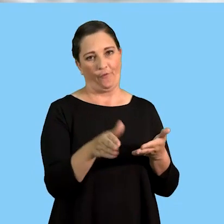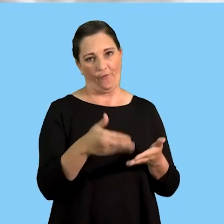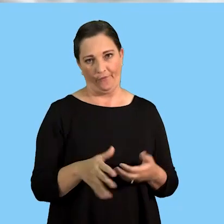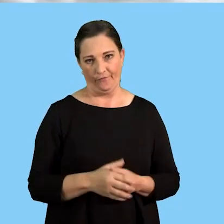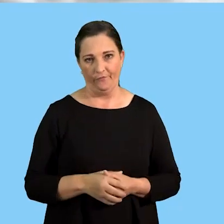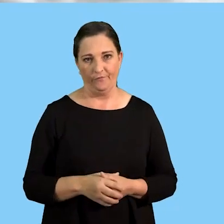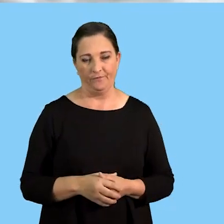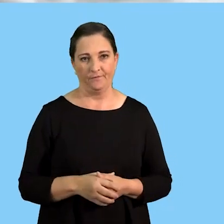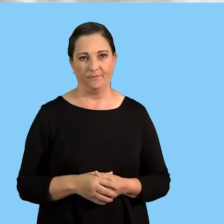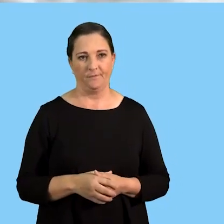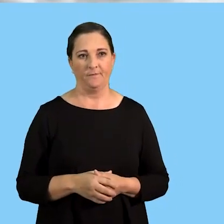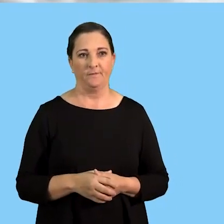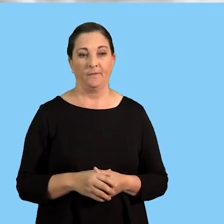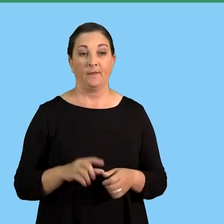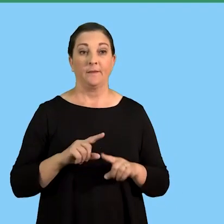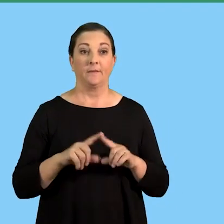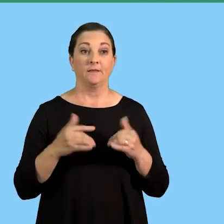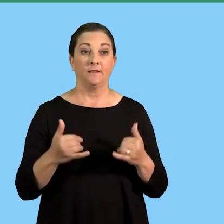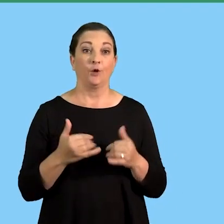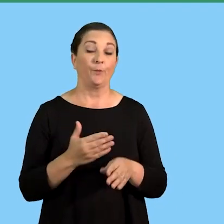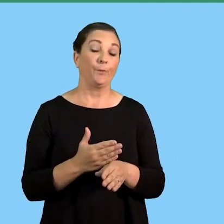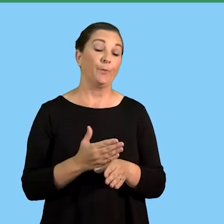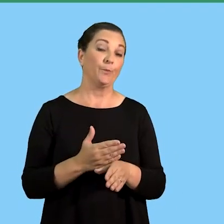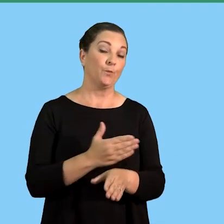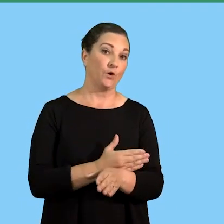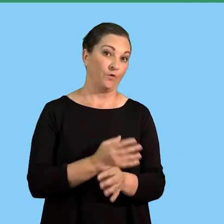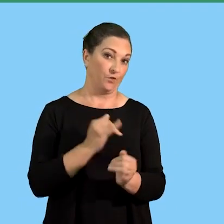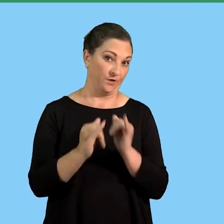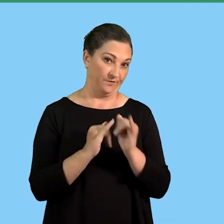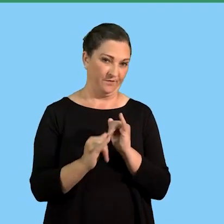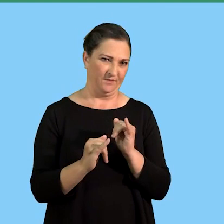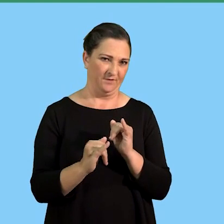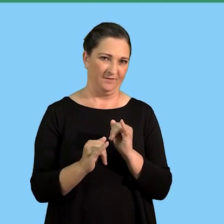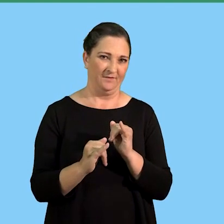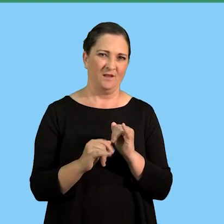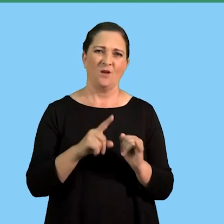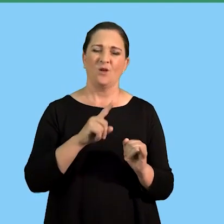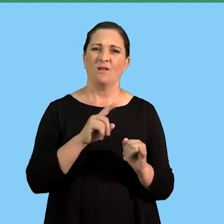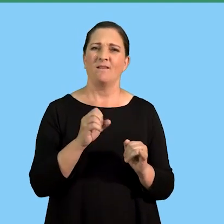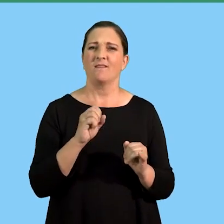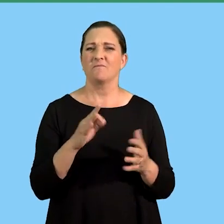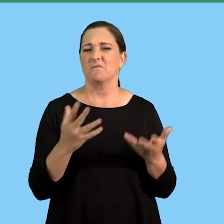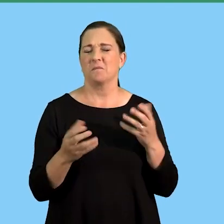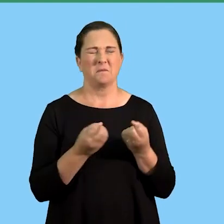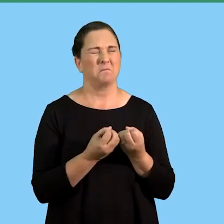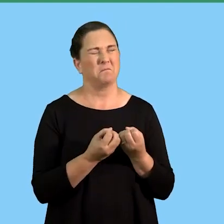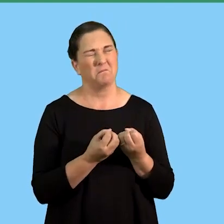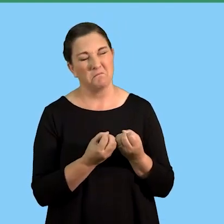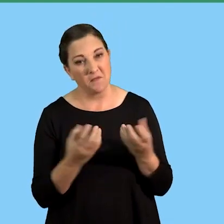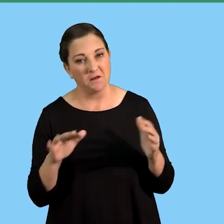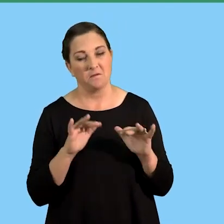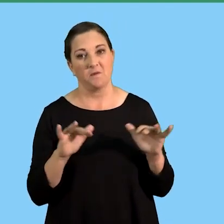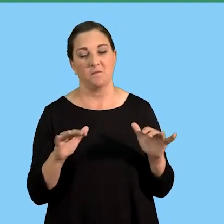don't. We will then conduct preliminary interviews if many suitable applicants